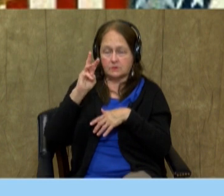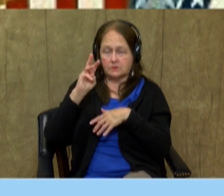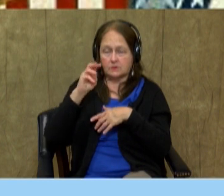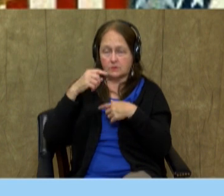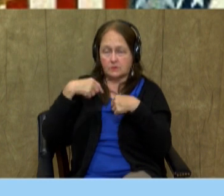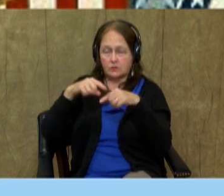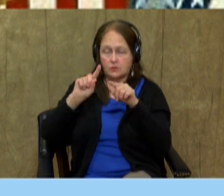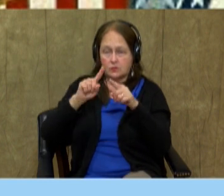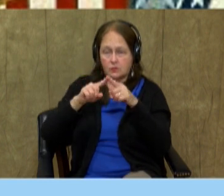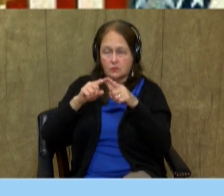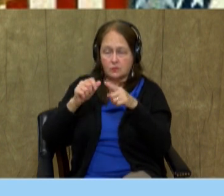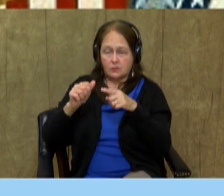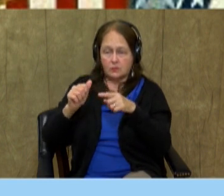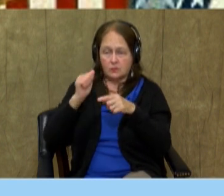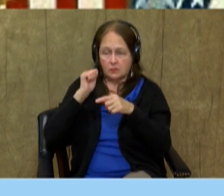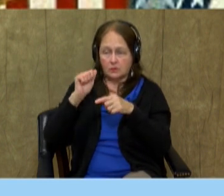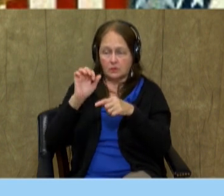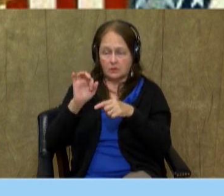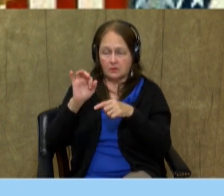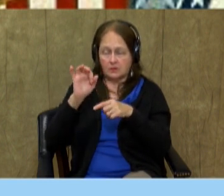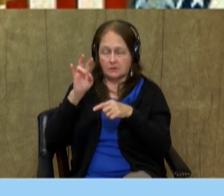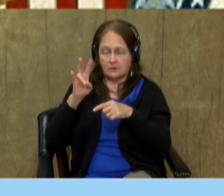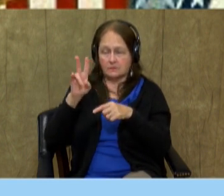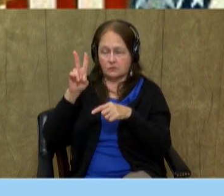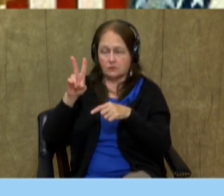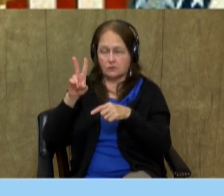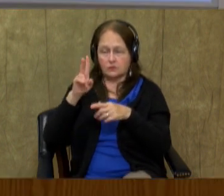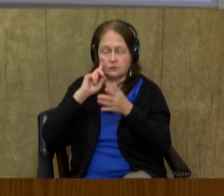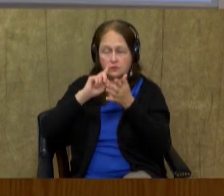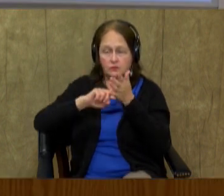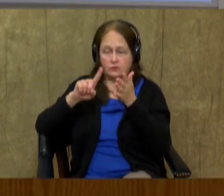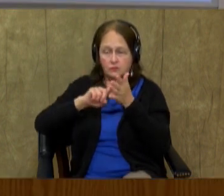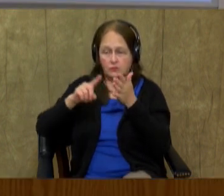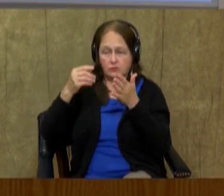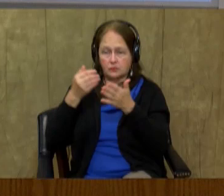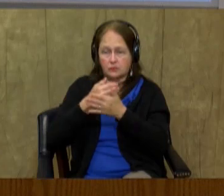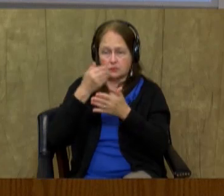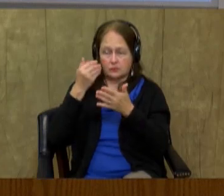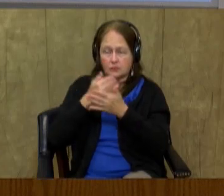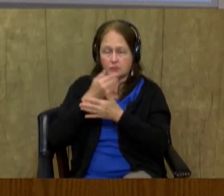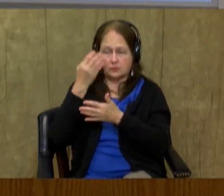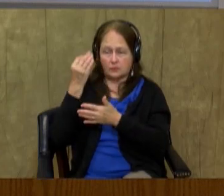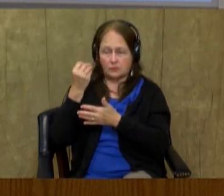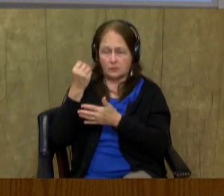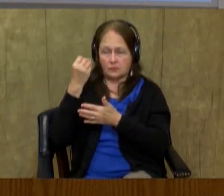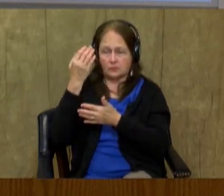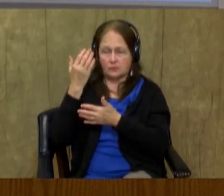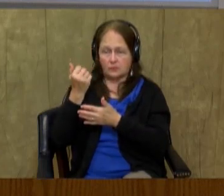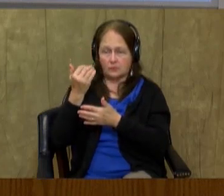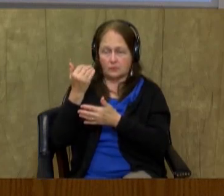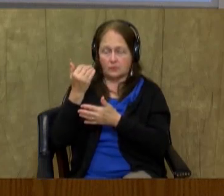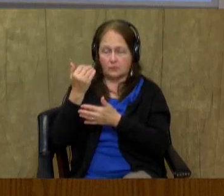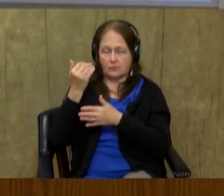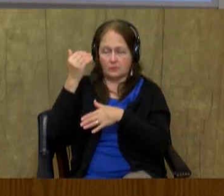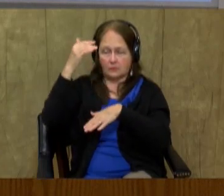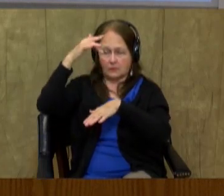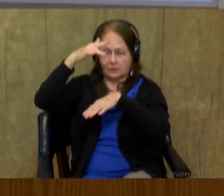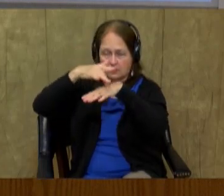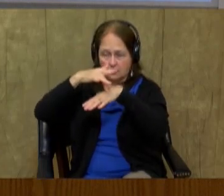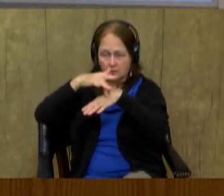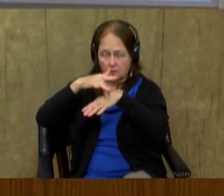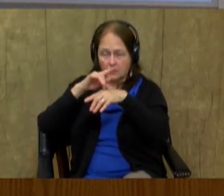is going back with the lunar rover and being able to explore new terrain. From 14, 15 to 16, we're landing in